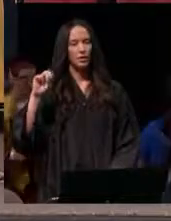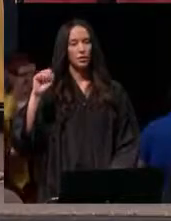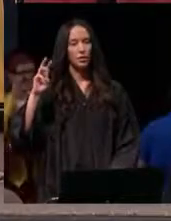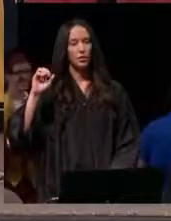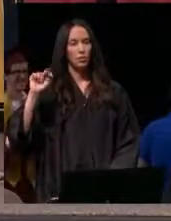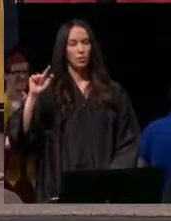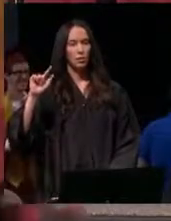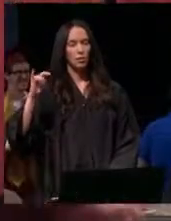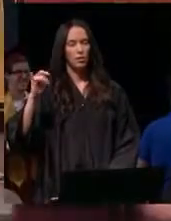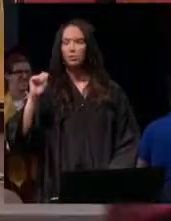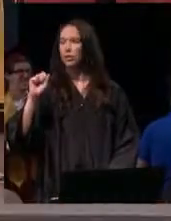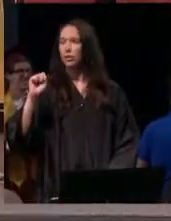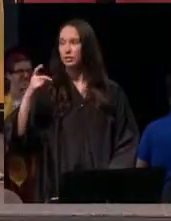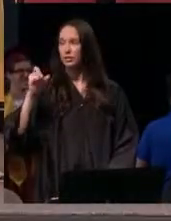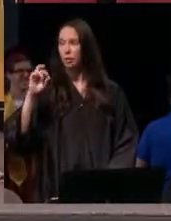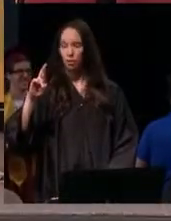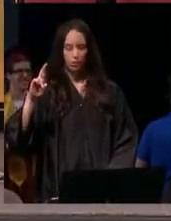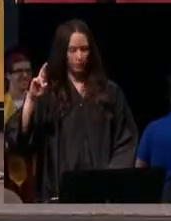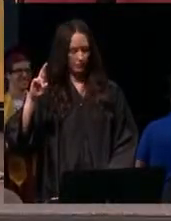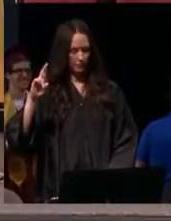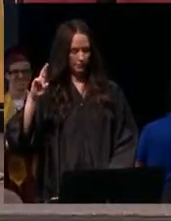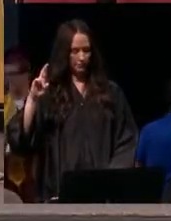Nawal Jasper.